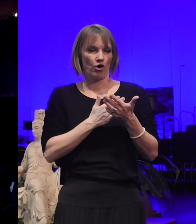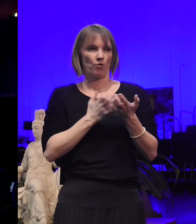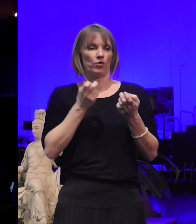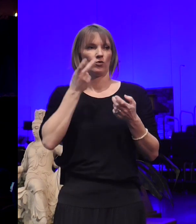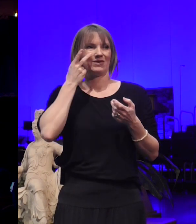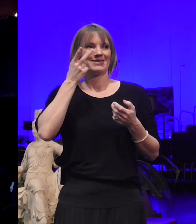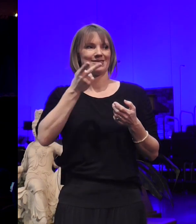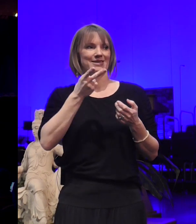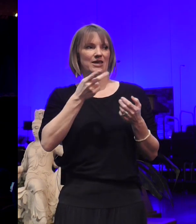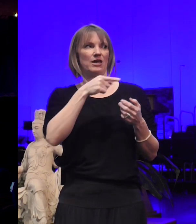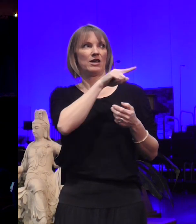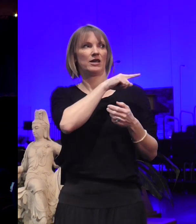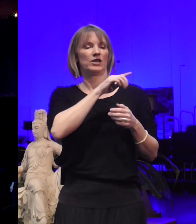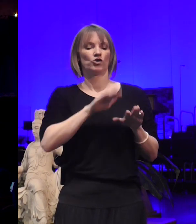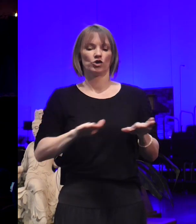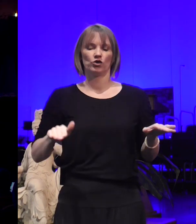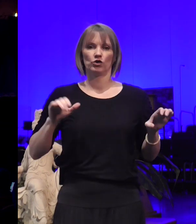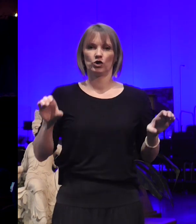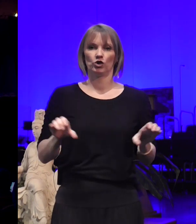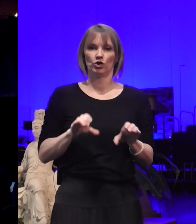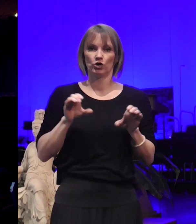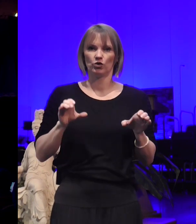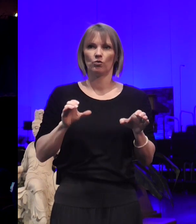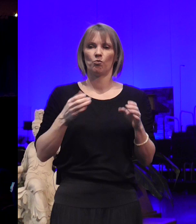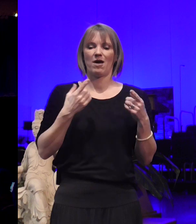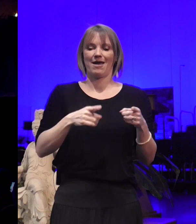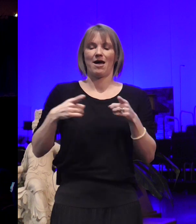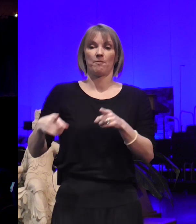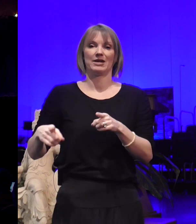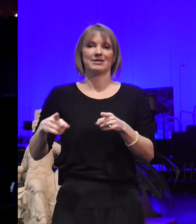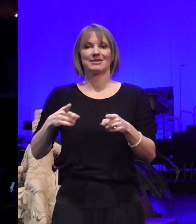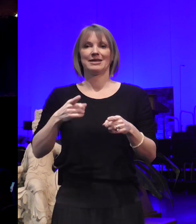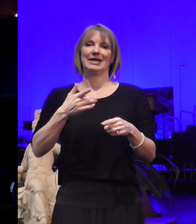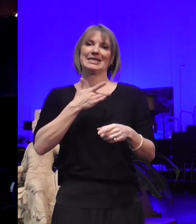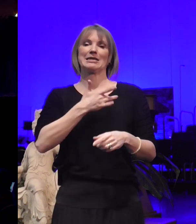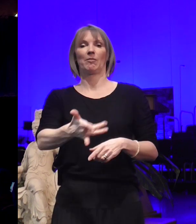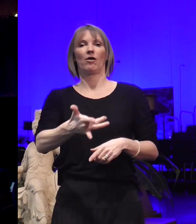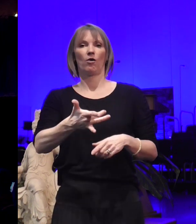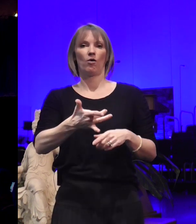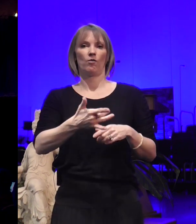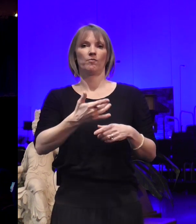these kids do and what happens here on a normal weekday morning here at Mile High Church.